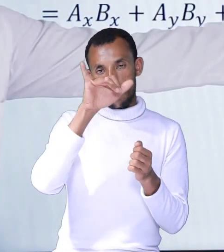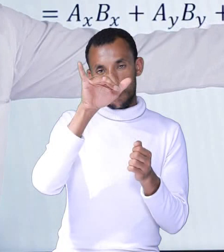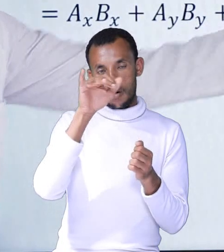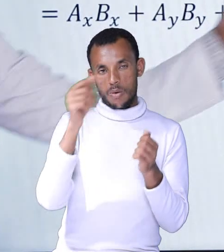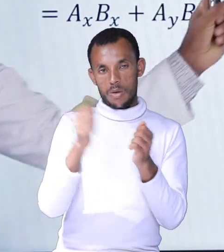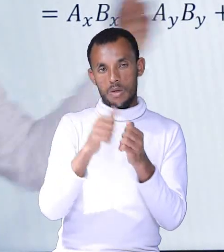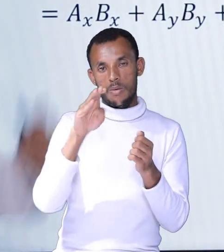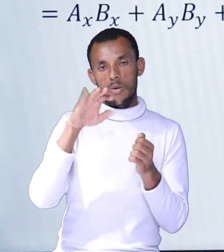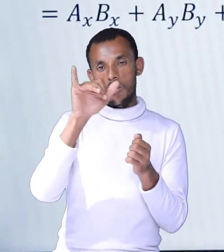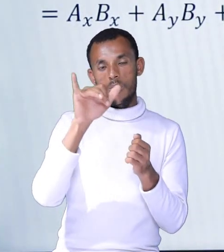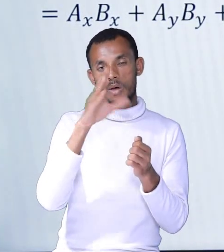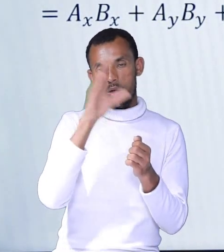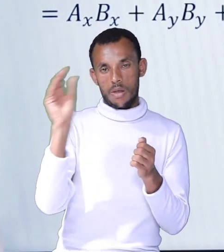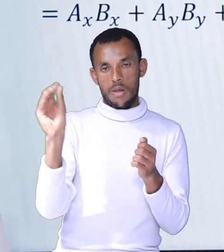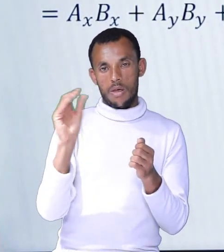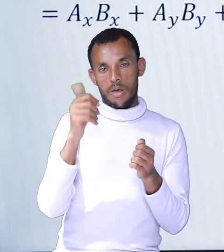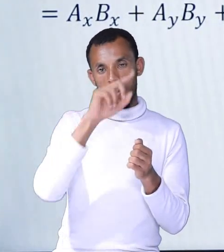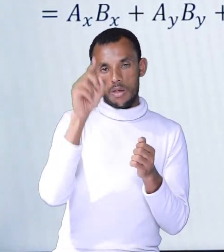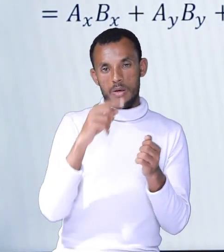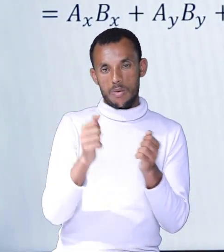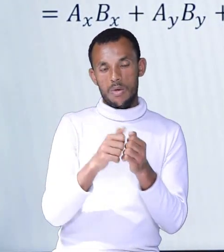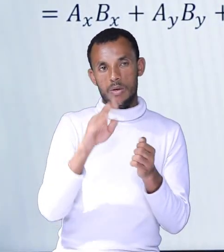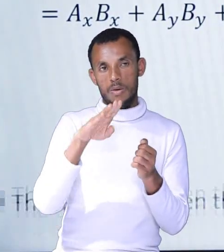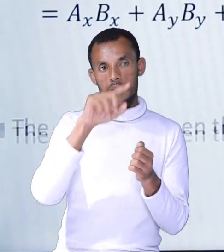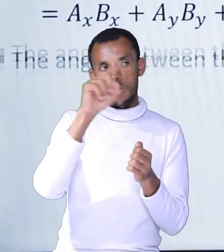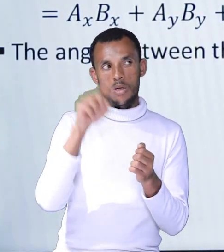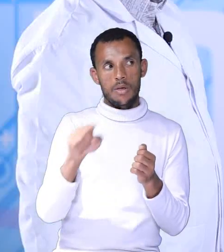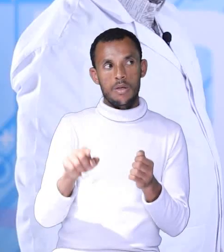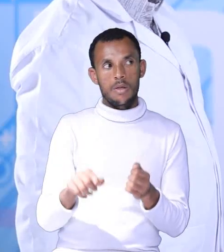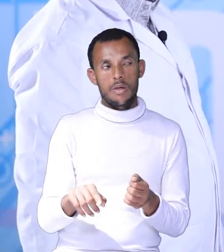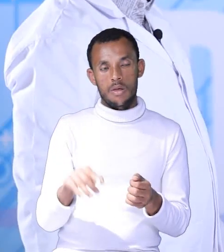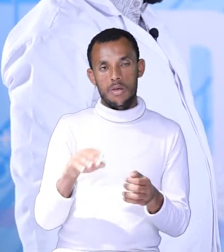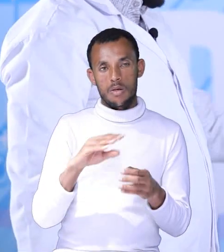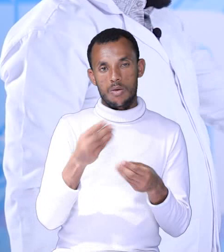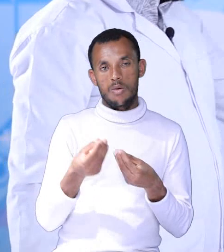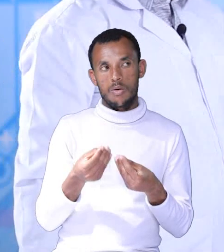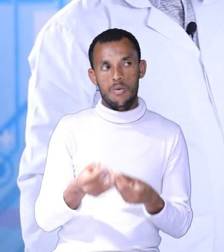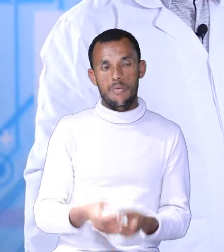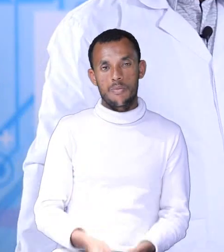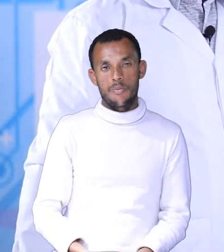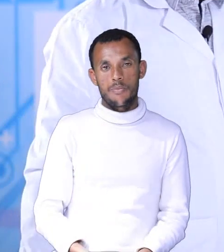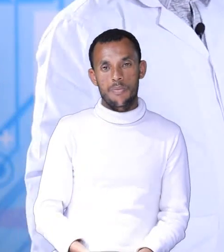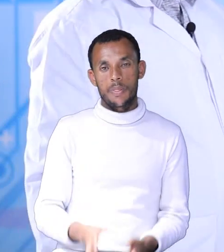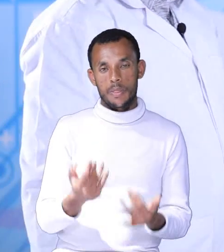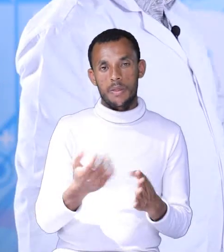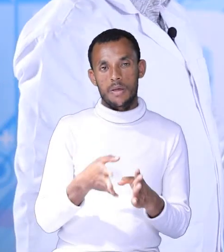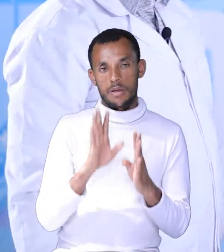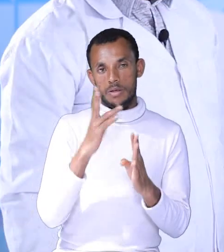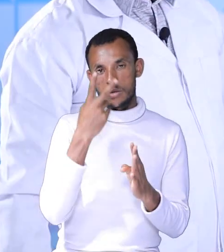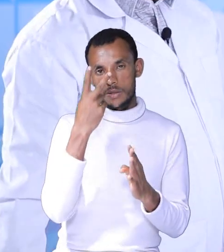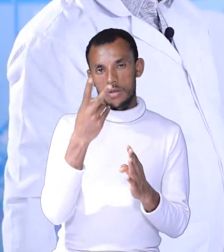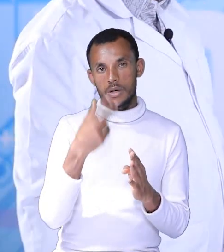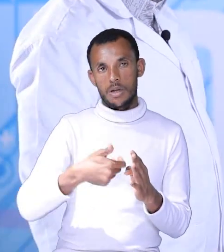with by, and az with bz. So now let's see